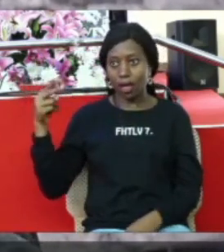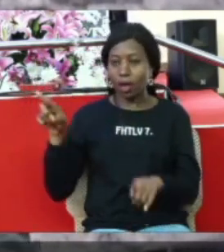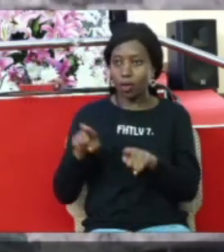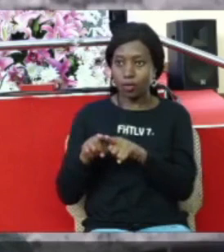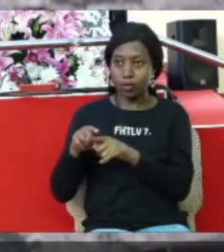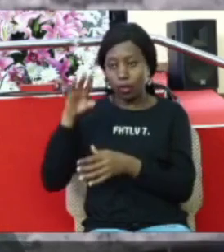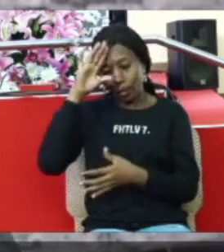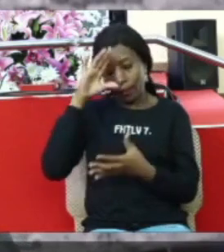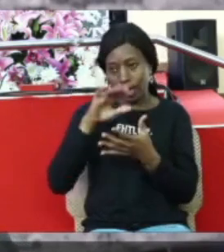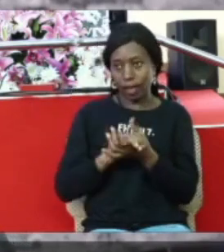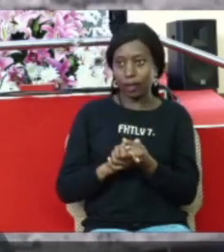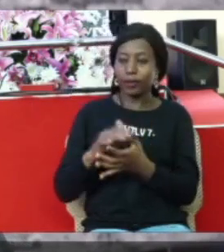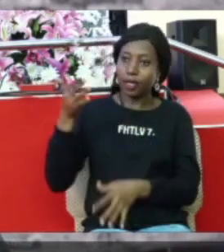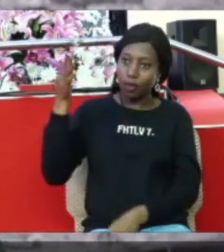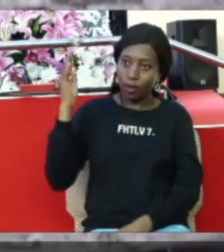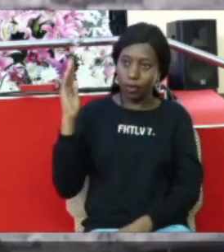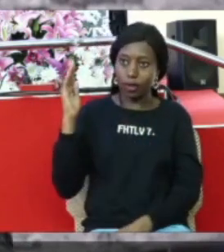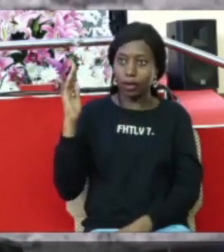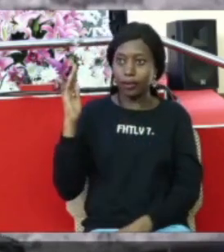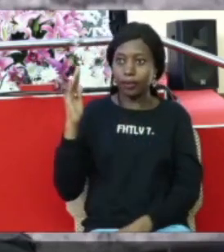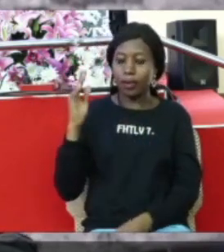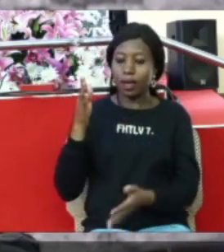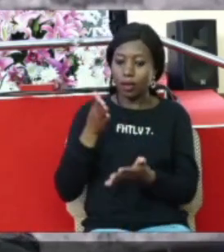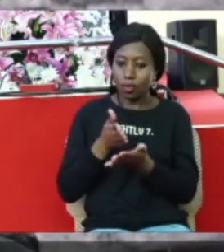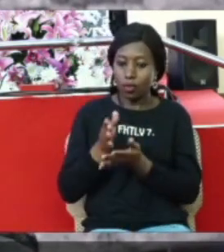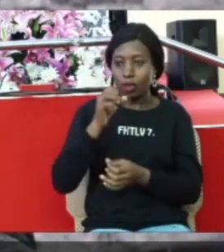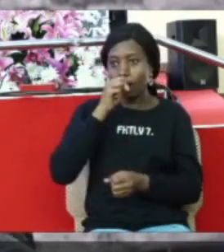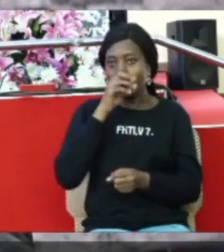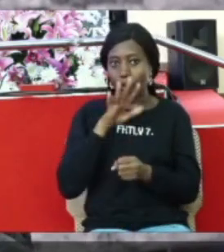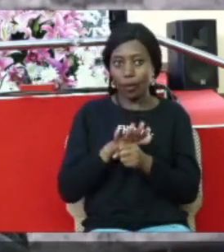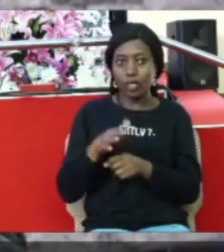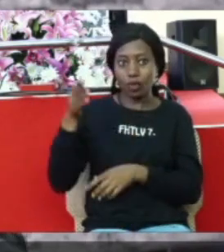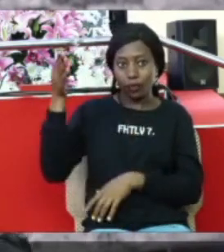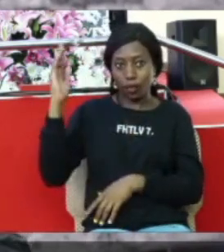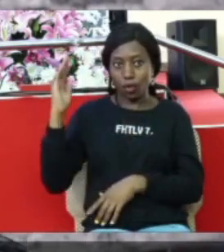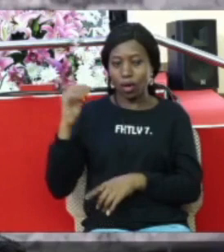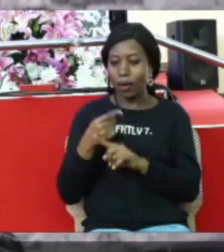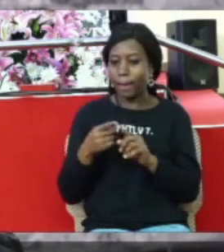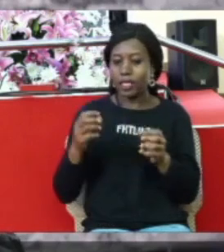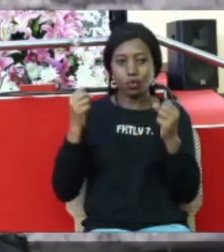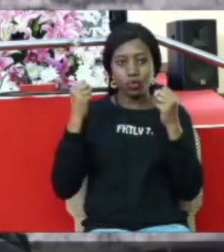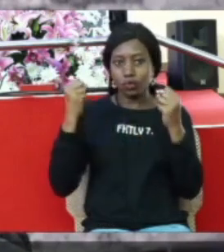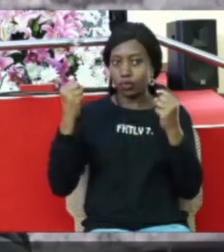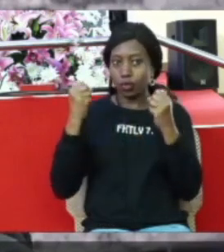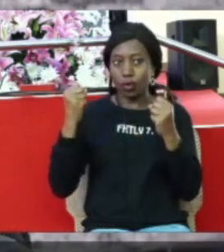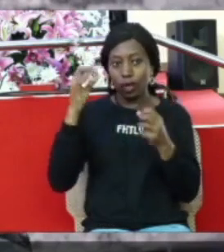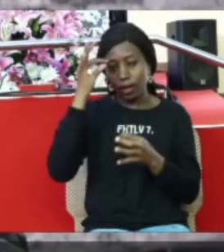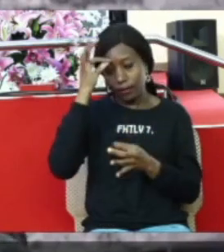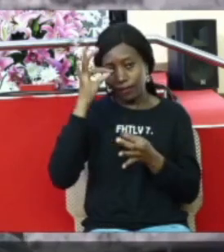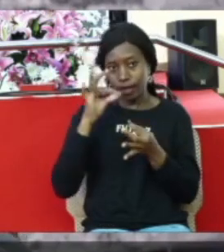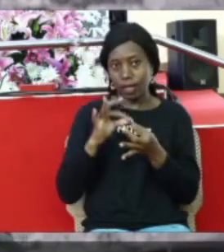waver through unbelief regarding the promise of God, but was strengthened in his faith and gave